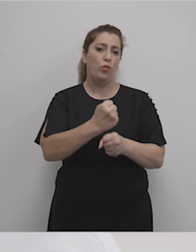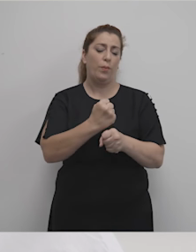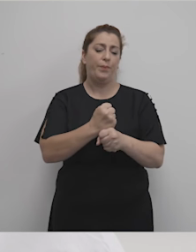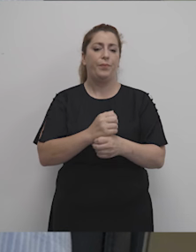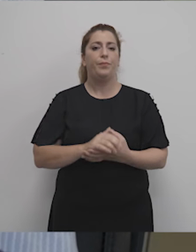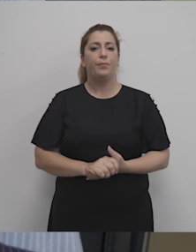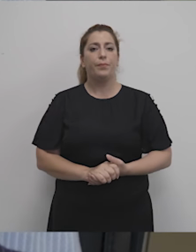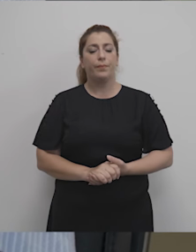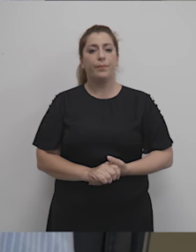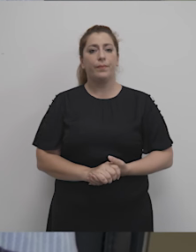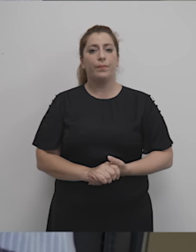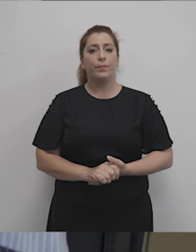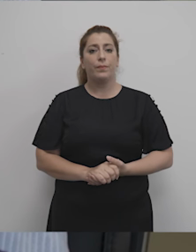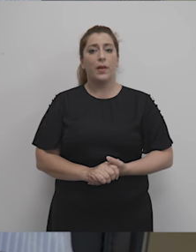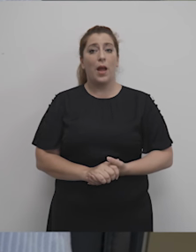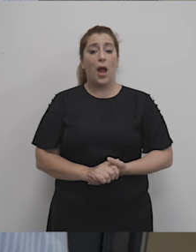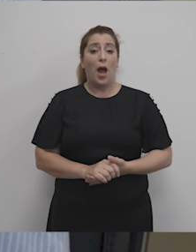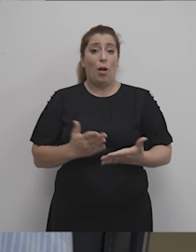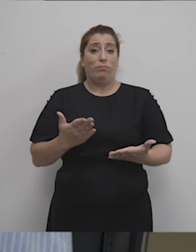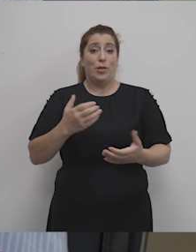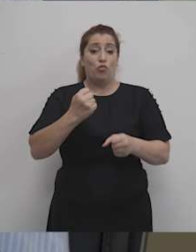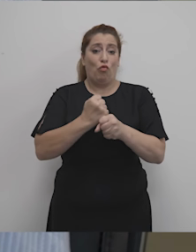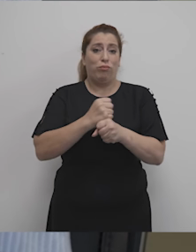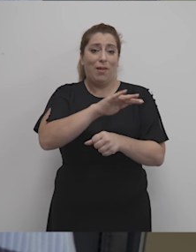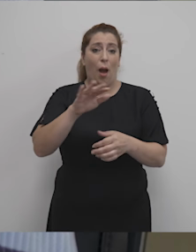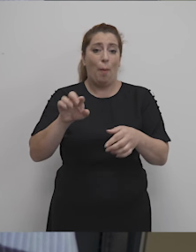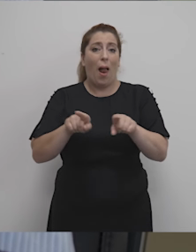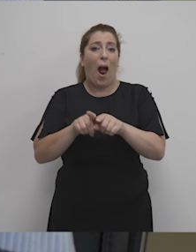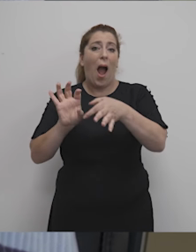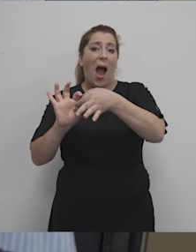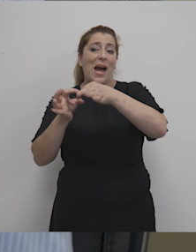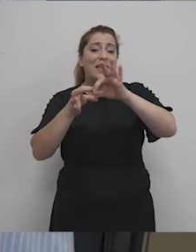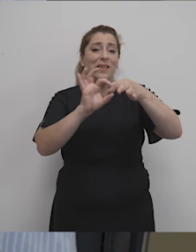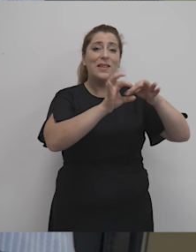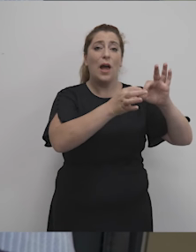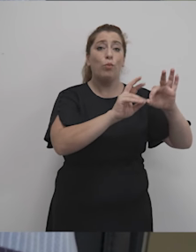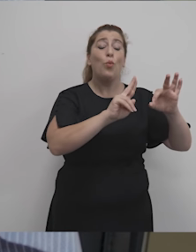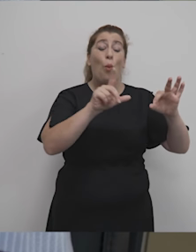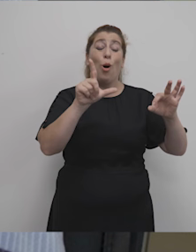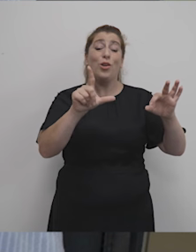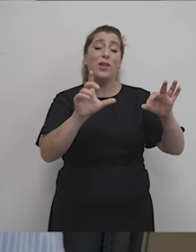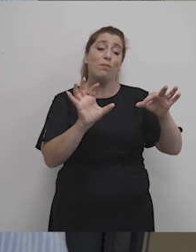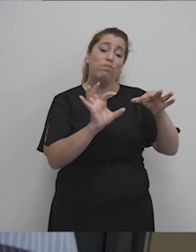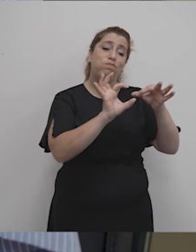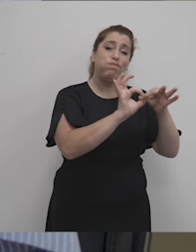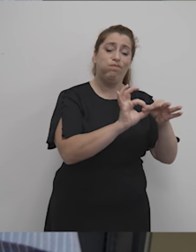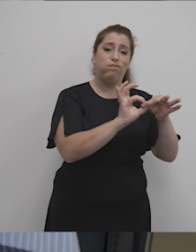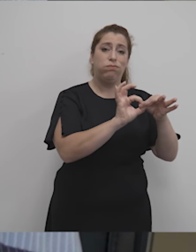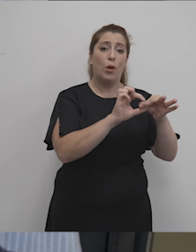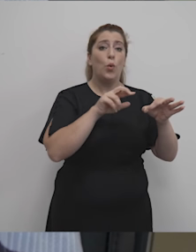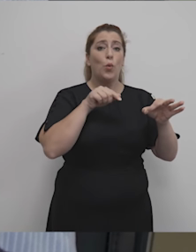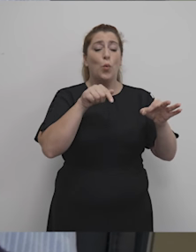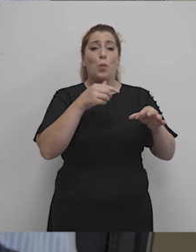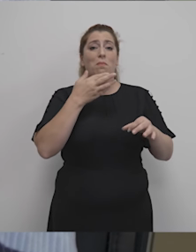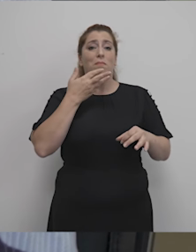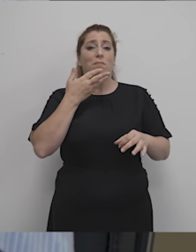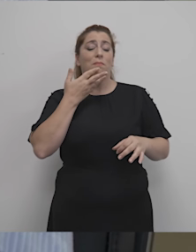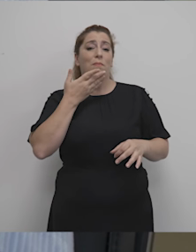Hija parti hija ħolqa minn katina li hija kważi imprezzabbli għax fuq